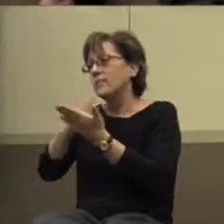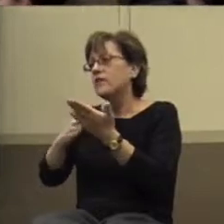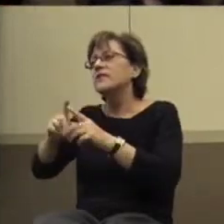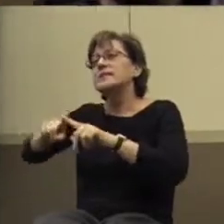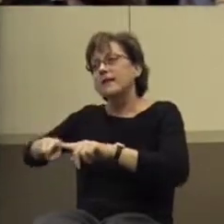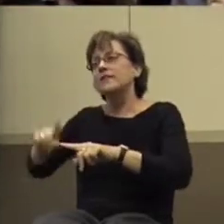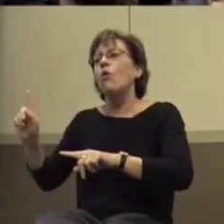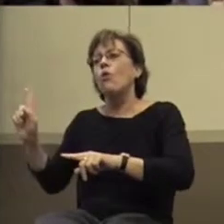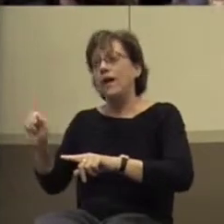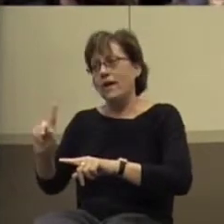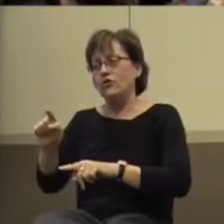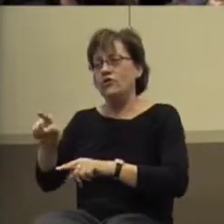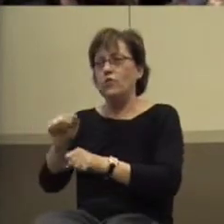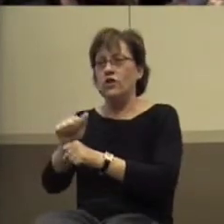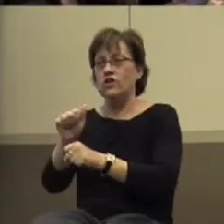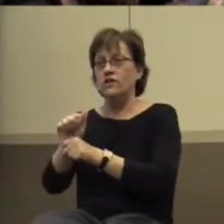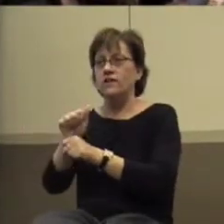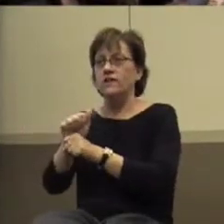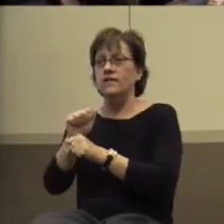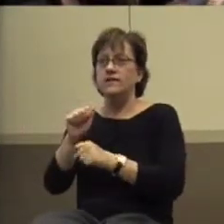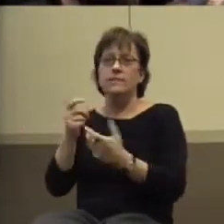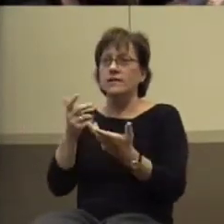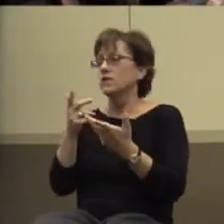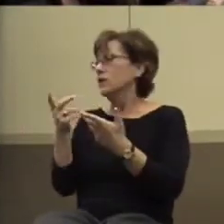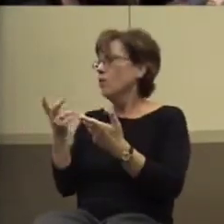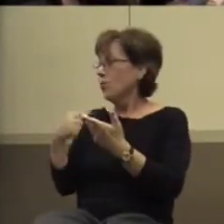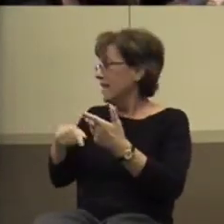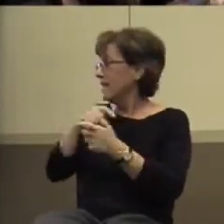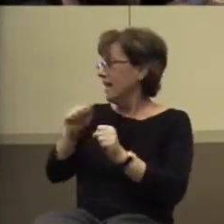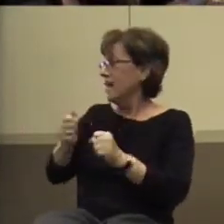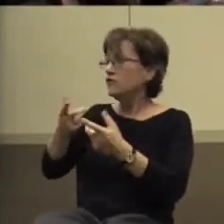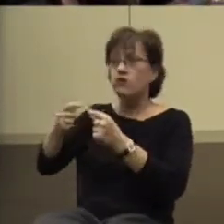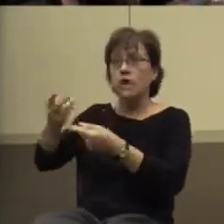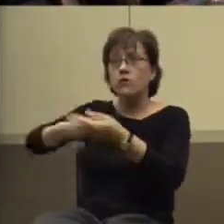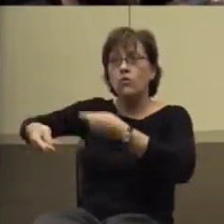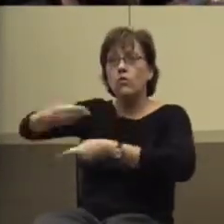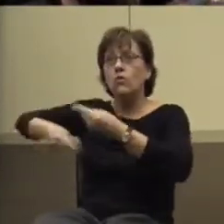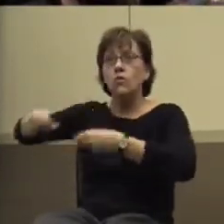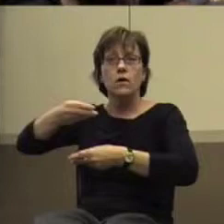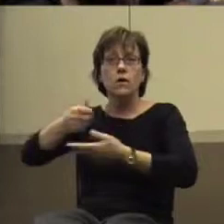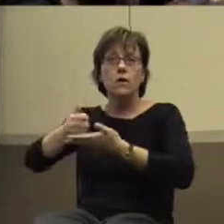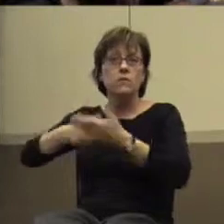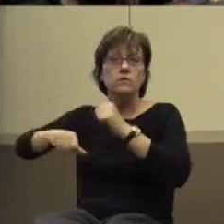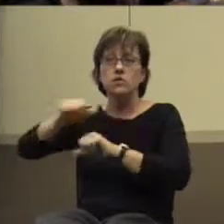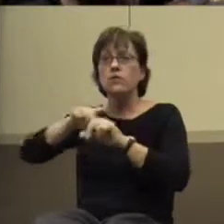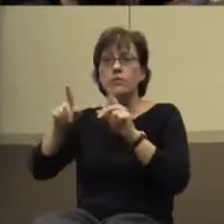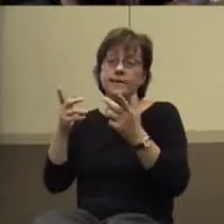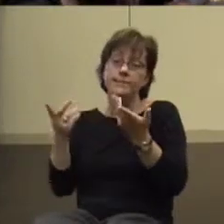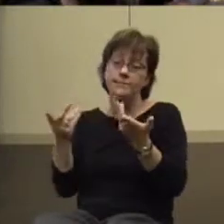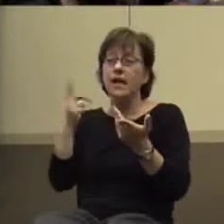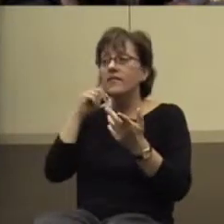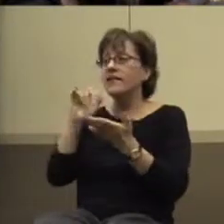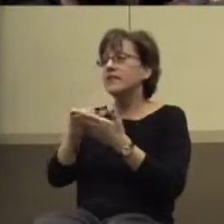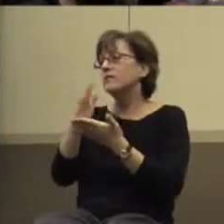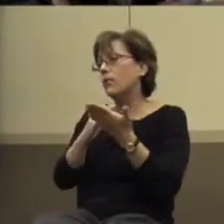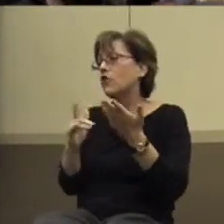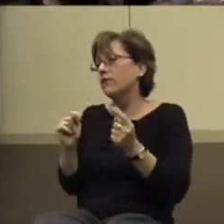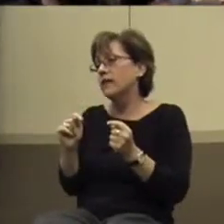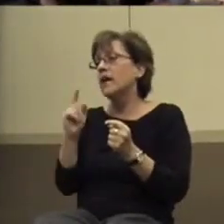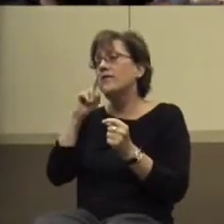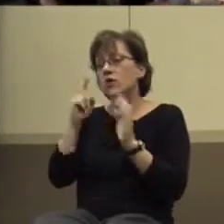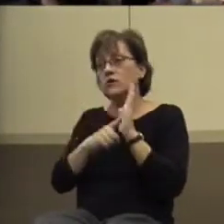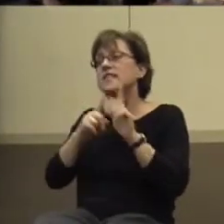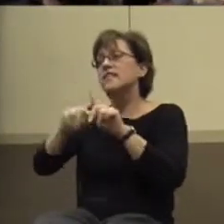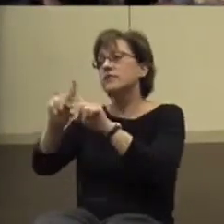try to do that, but we can talk about that again. But I think that's part of it. I've noticed in different districts, they do different things.